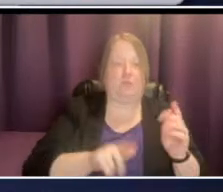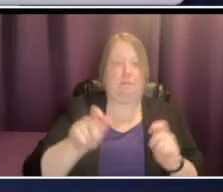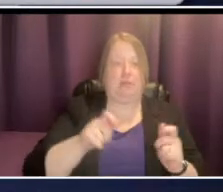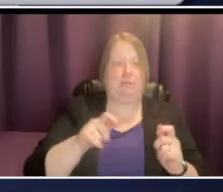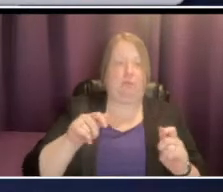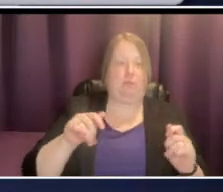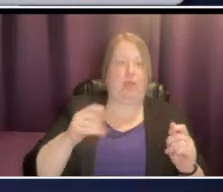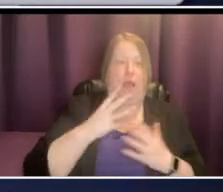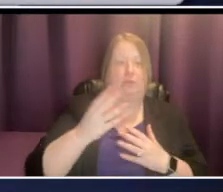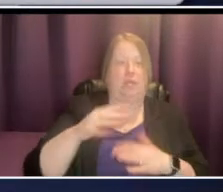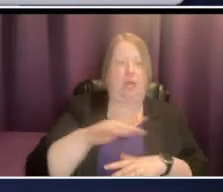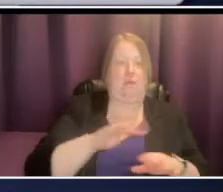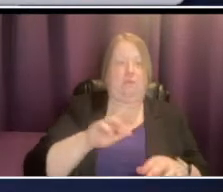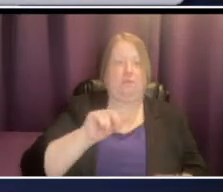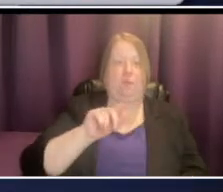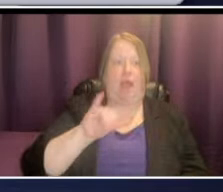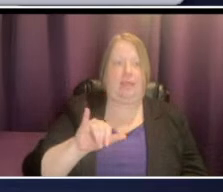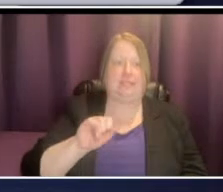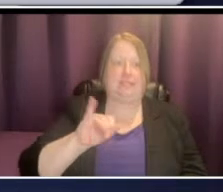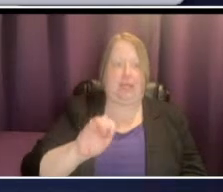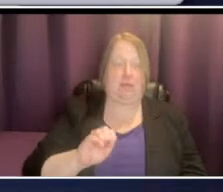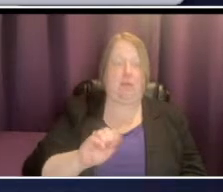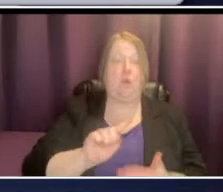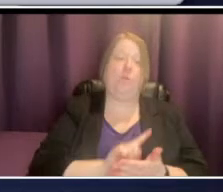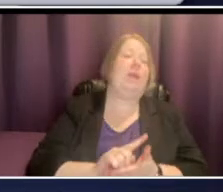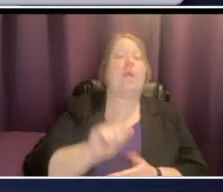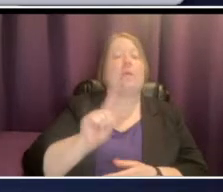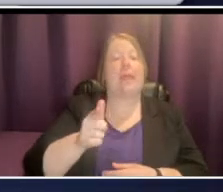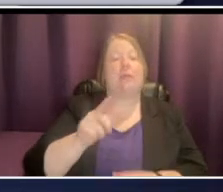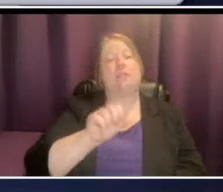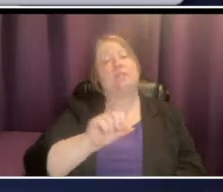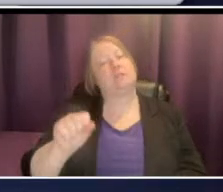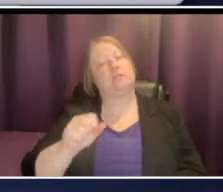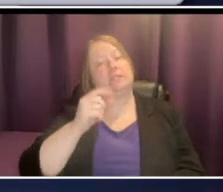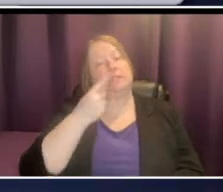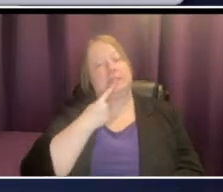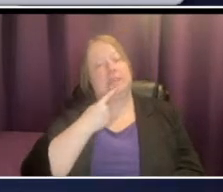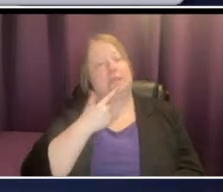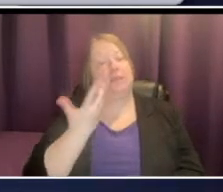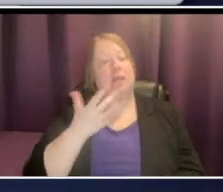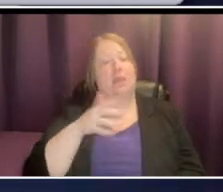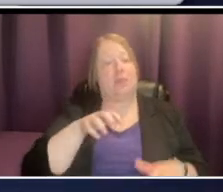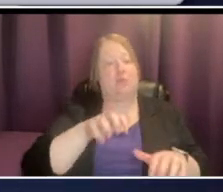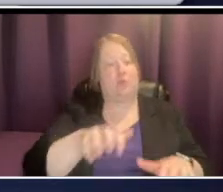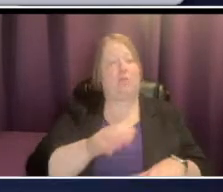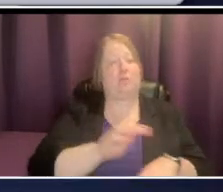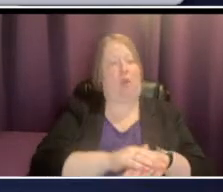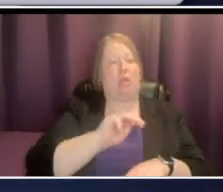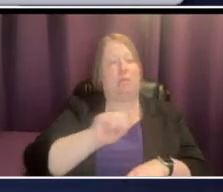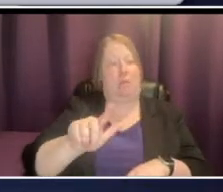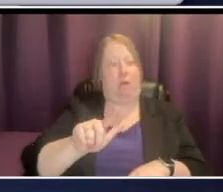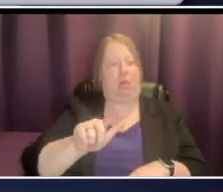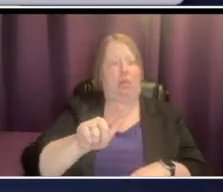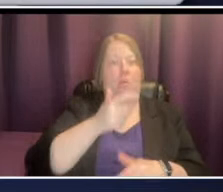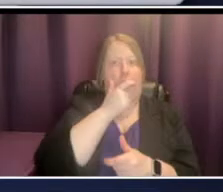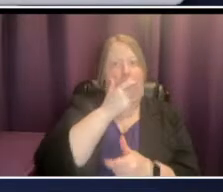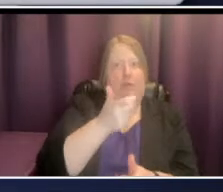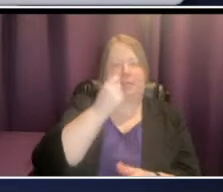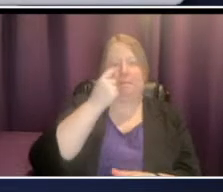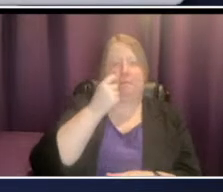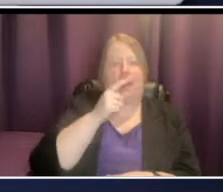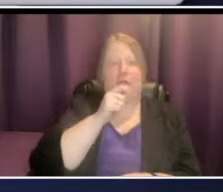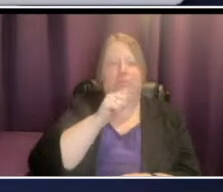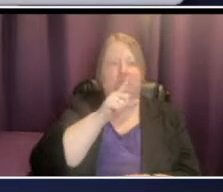Secret Service reported that the crowd was on the mall watching, but not in line. The head of